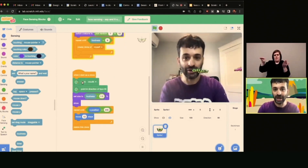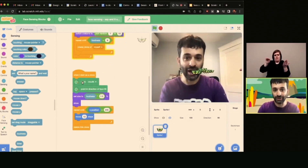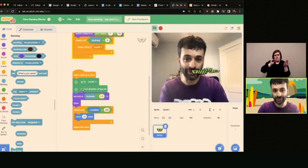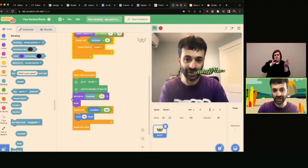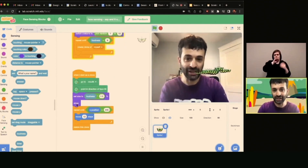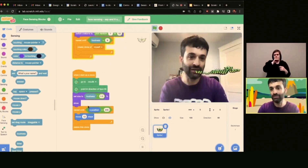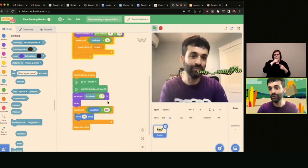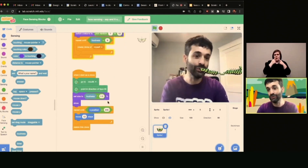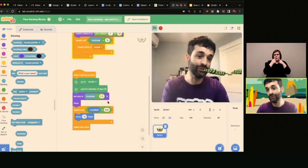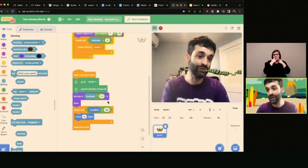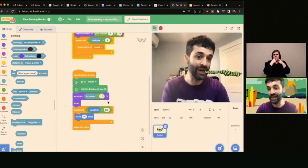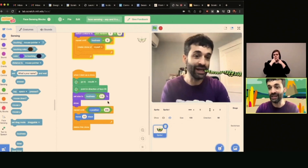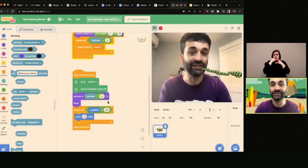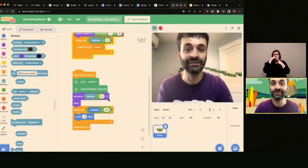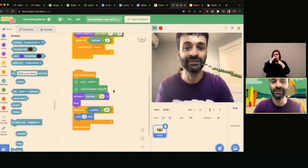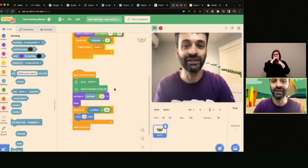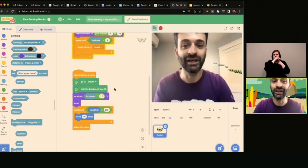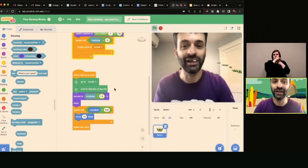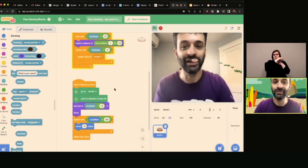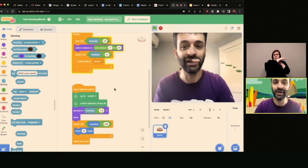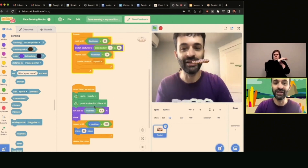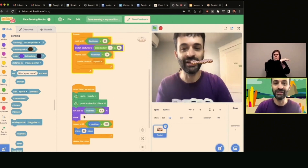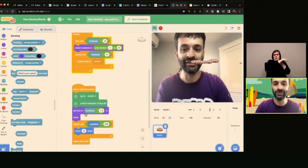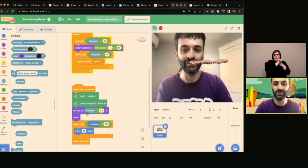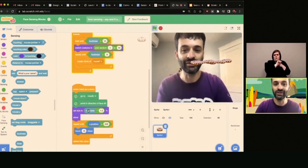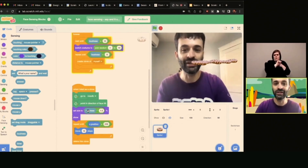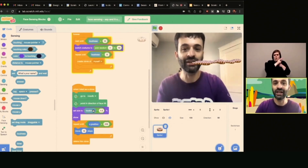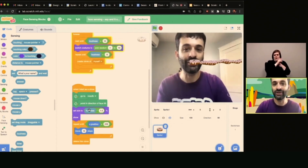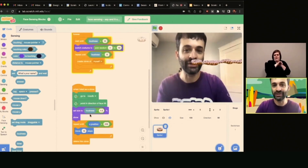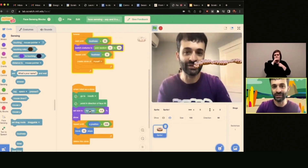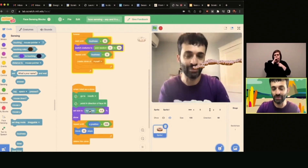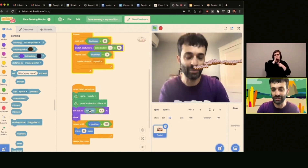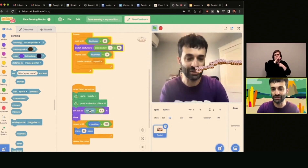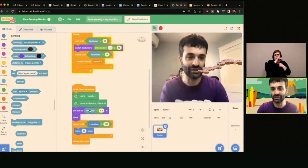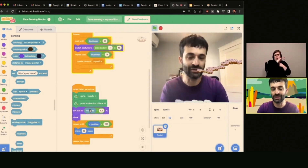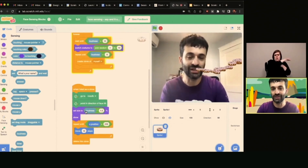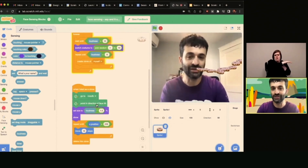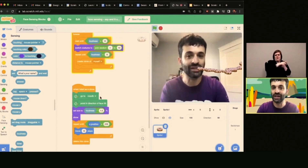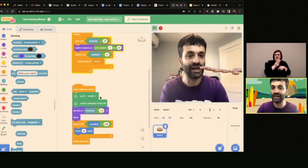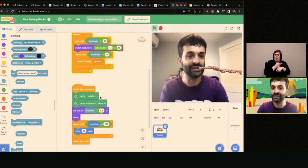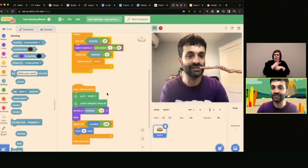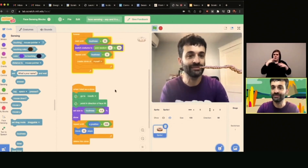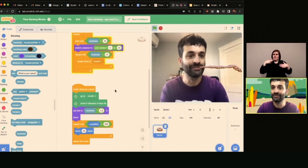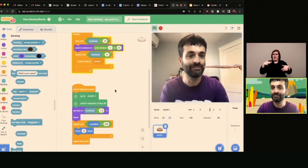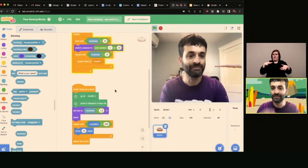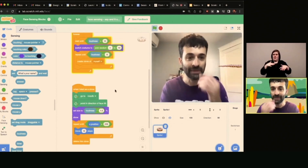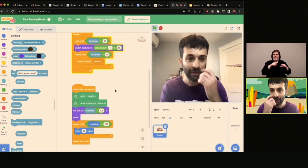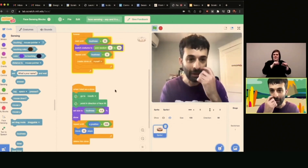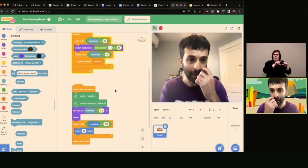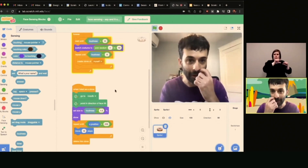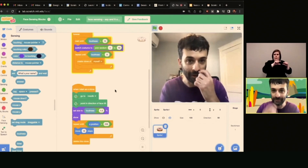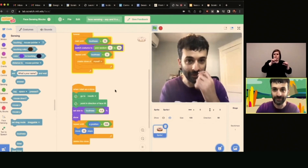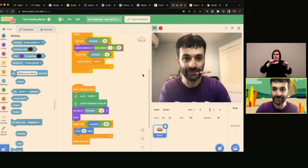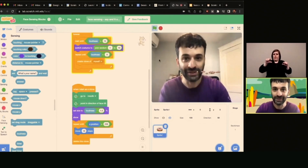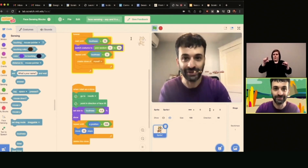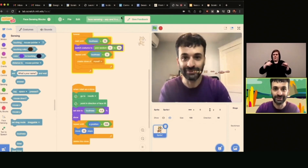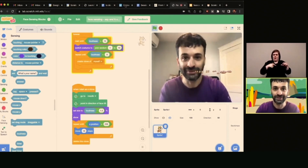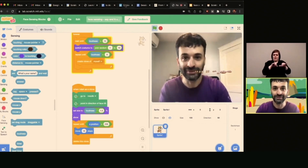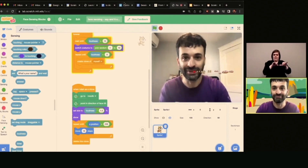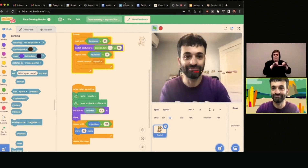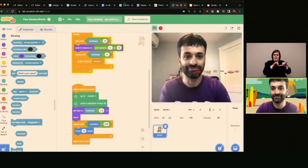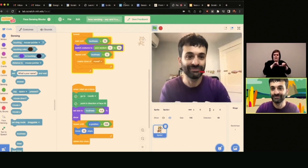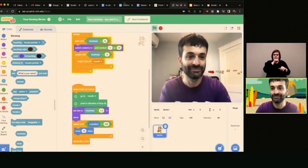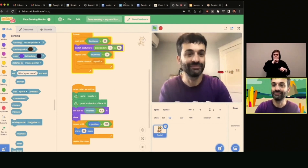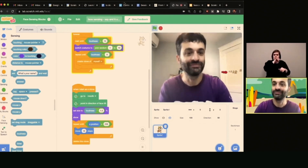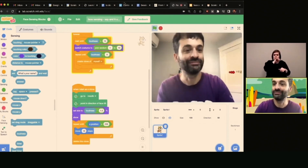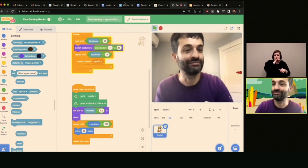go to the mouth and then move away. And they use loudness to set their size. So just